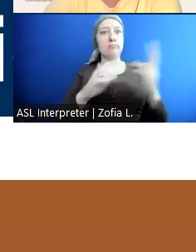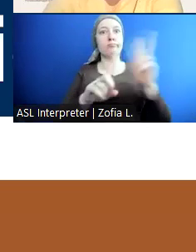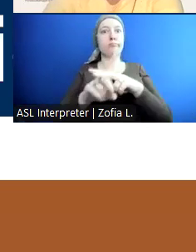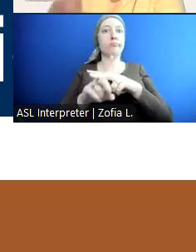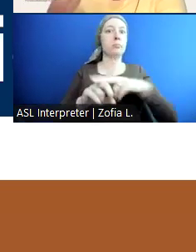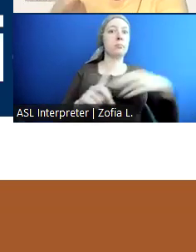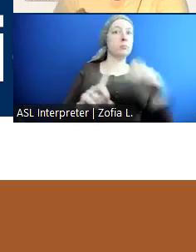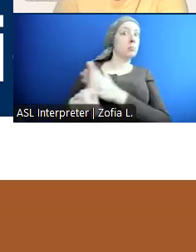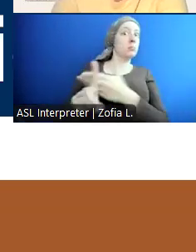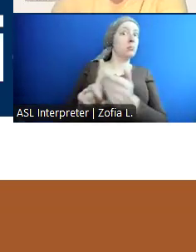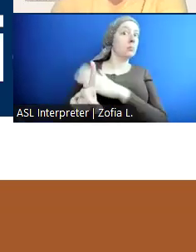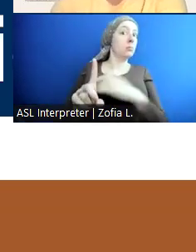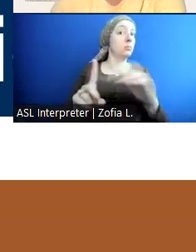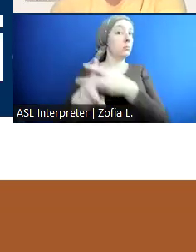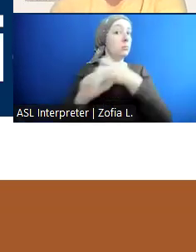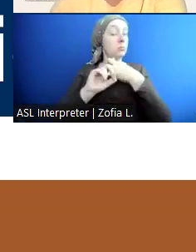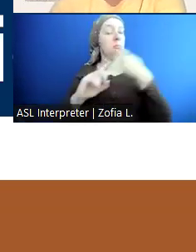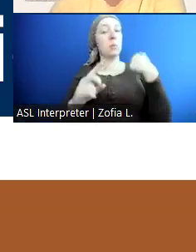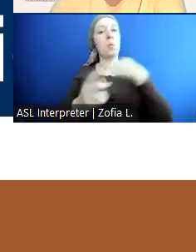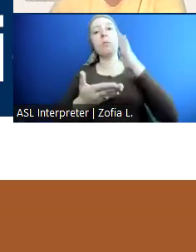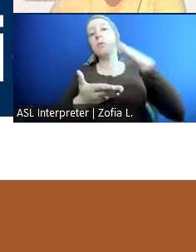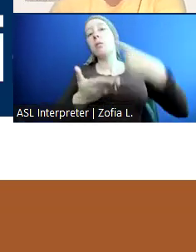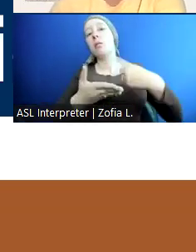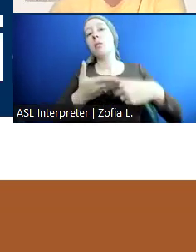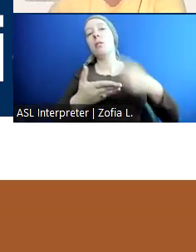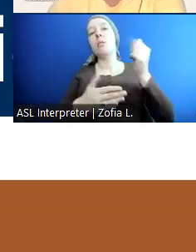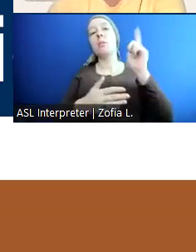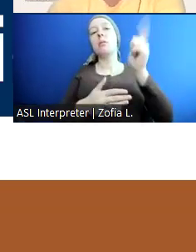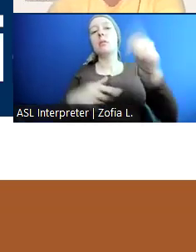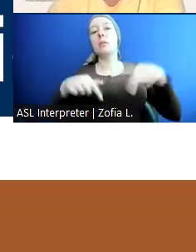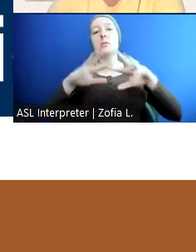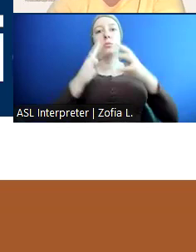coercive tactics, which we'll talk about a bit ahead of the presentation,